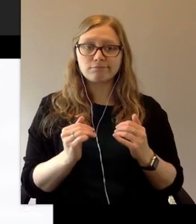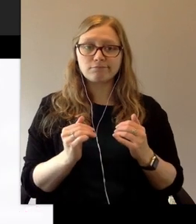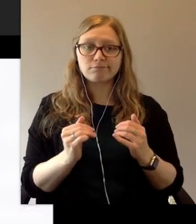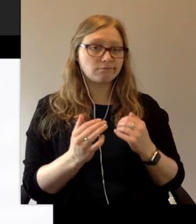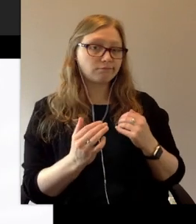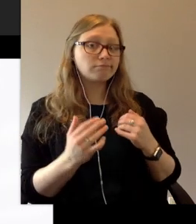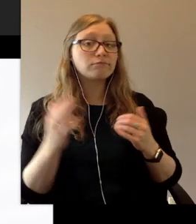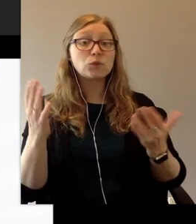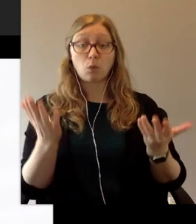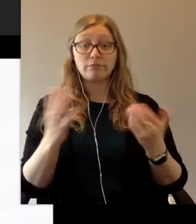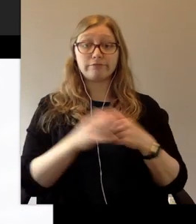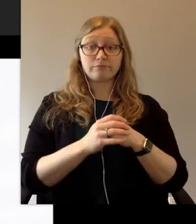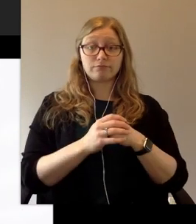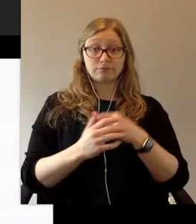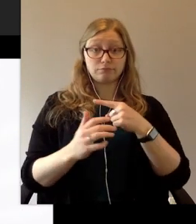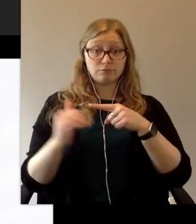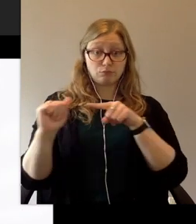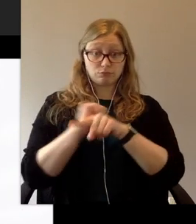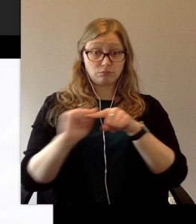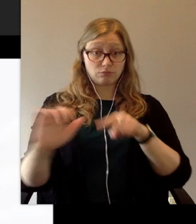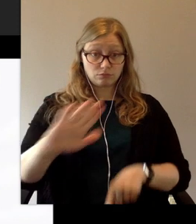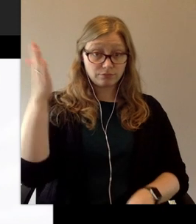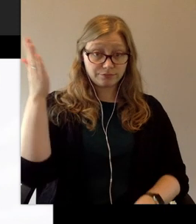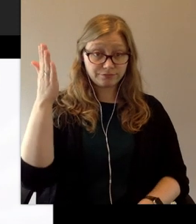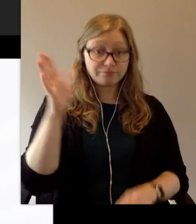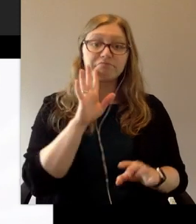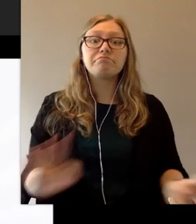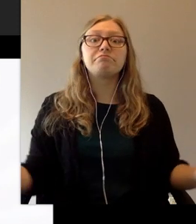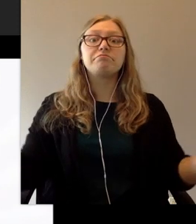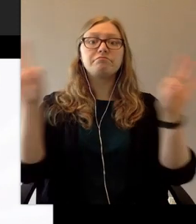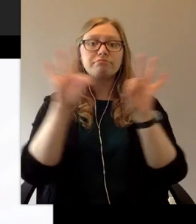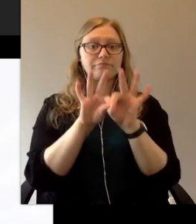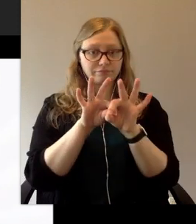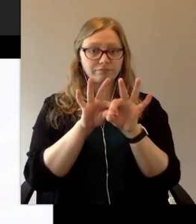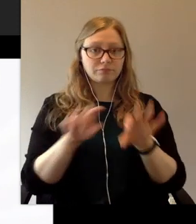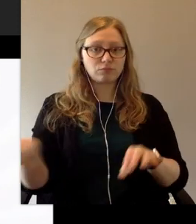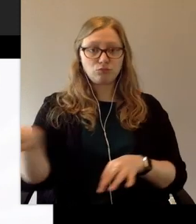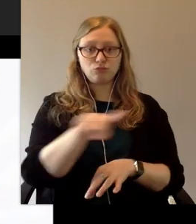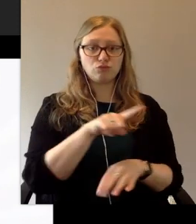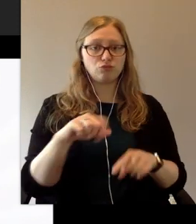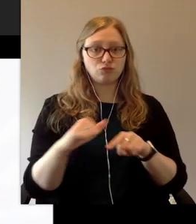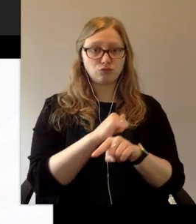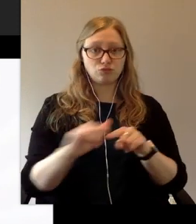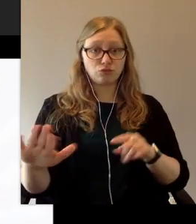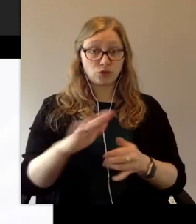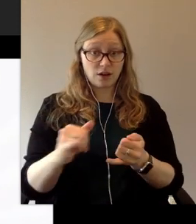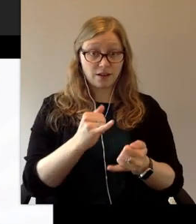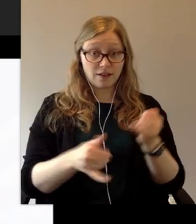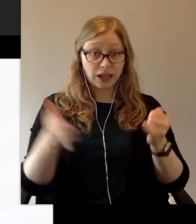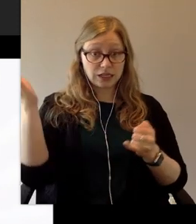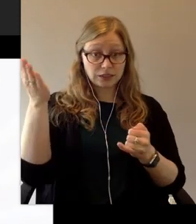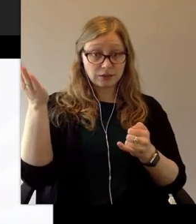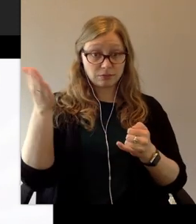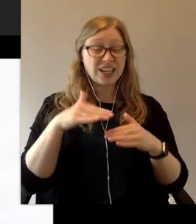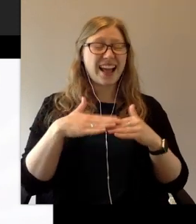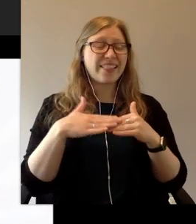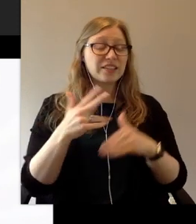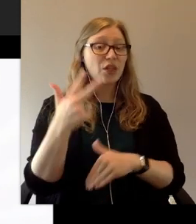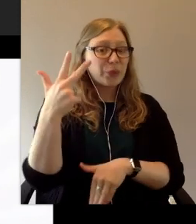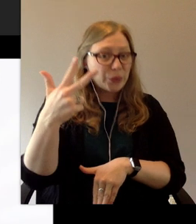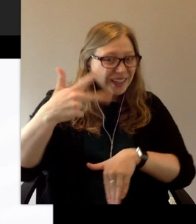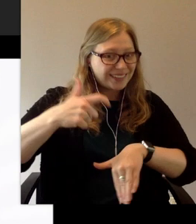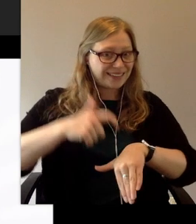So, practicing your speech. It is very important that you practice your final speech at least